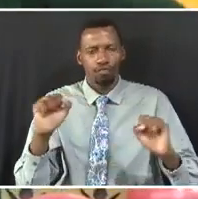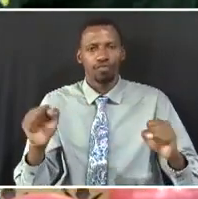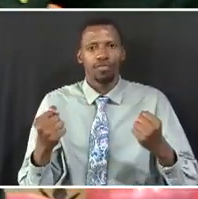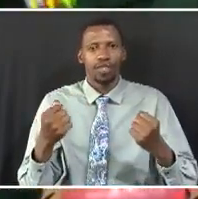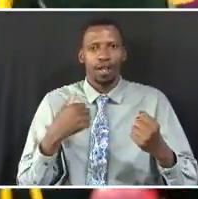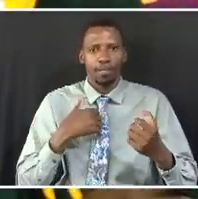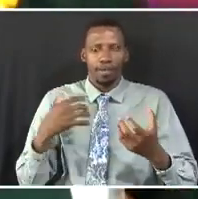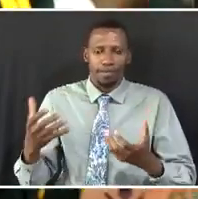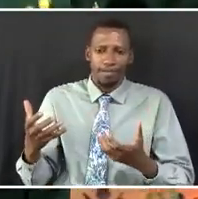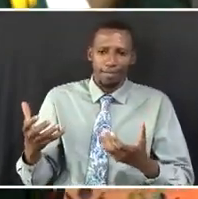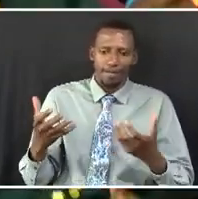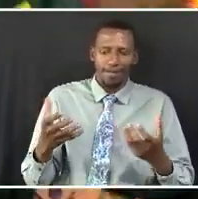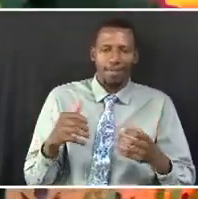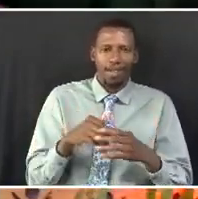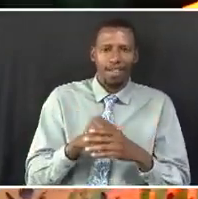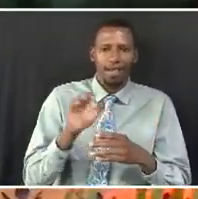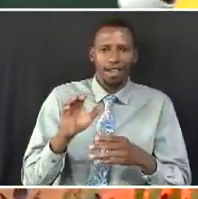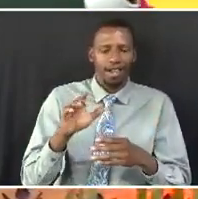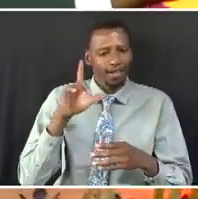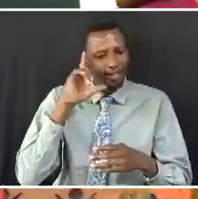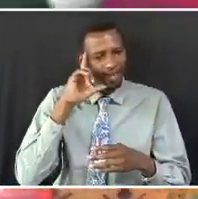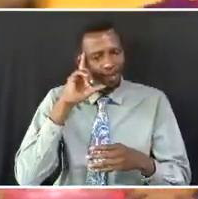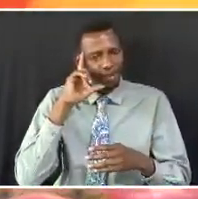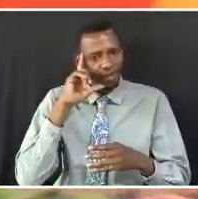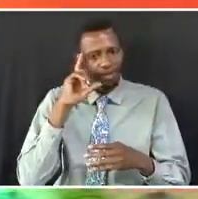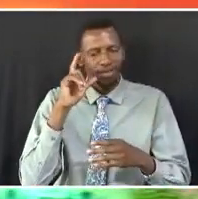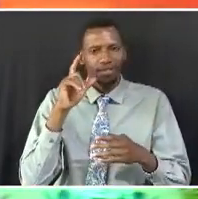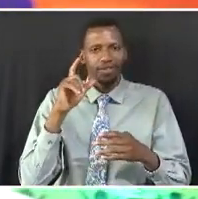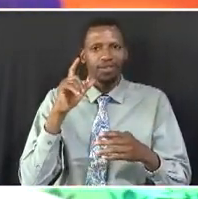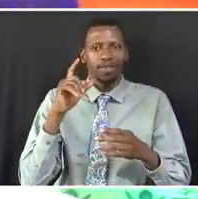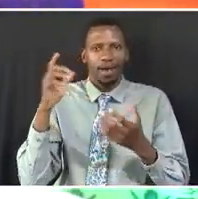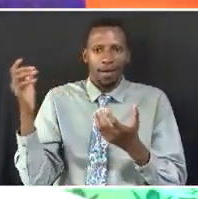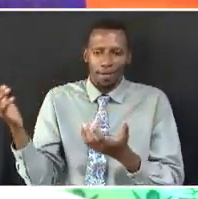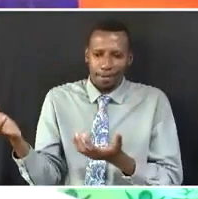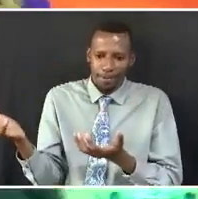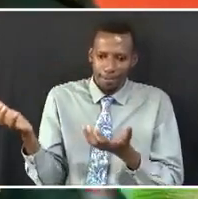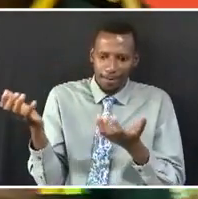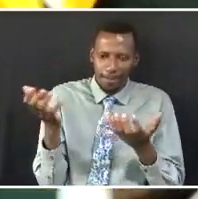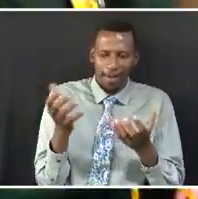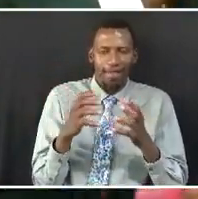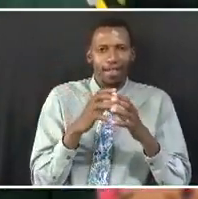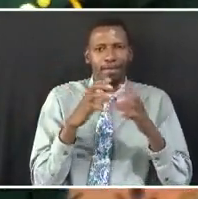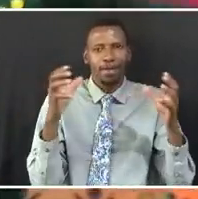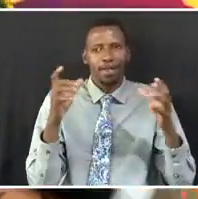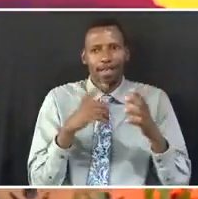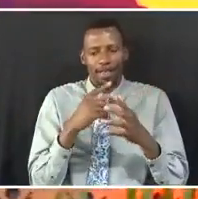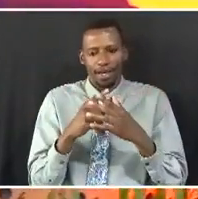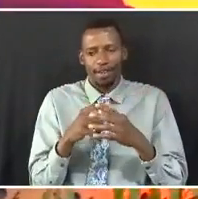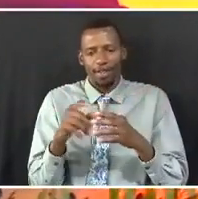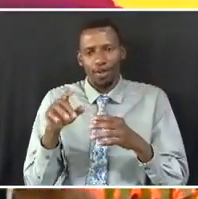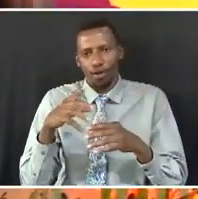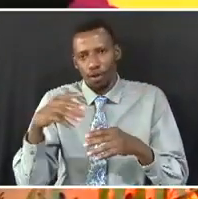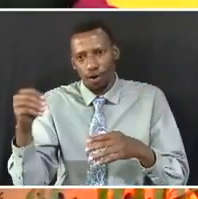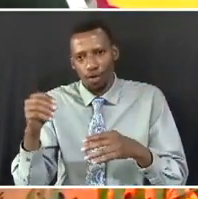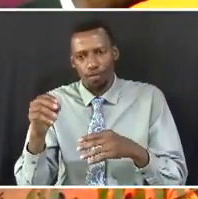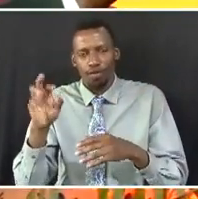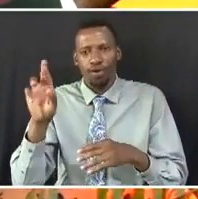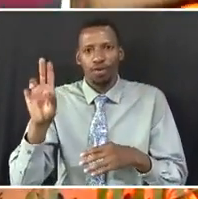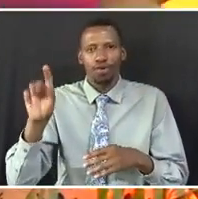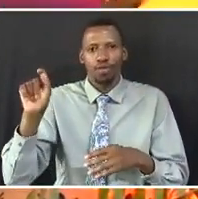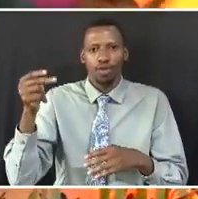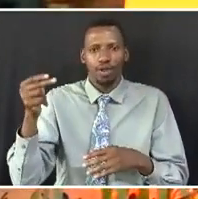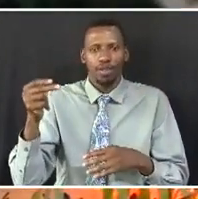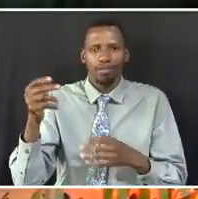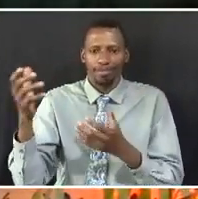Jacinta in her sleeping bag all the way from her tent and put her in the main one, and then went for Ruth Metey. It was, I don't know where the energy came